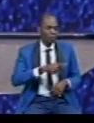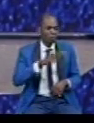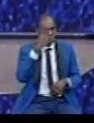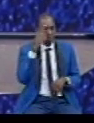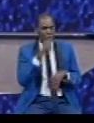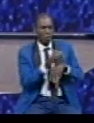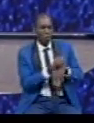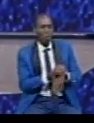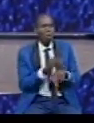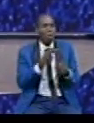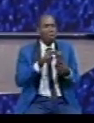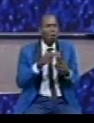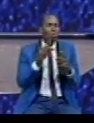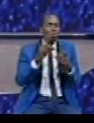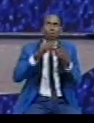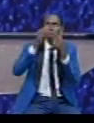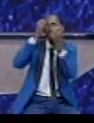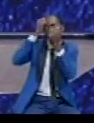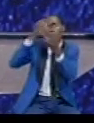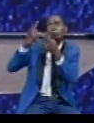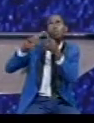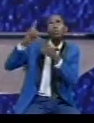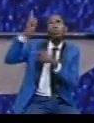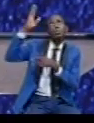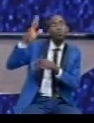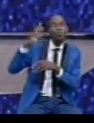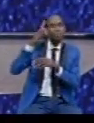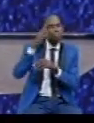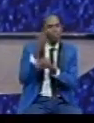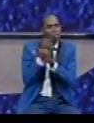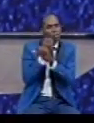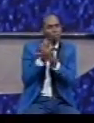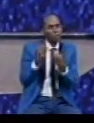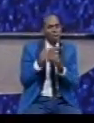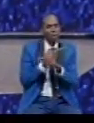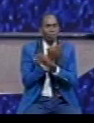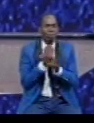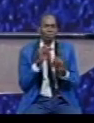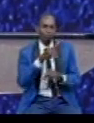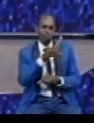hearken unto God for salvation and for redemption. Then